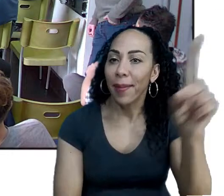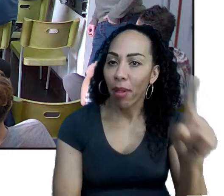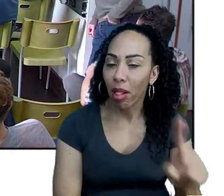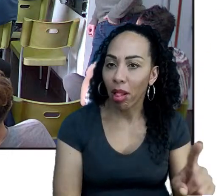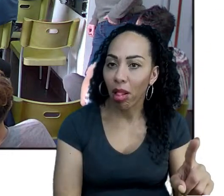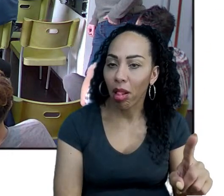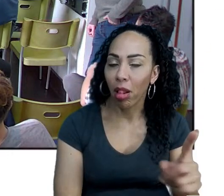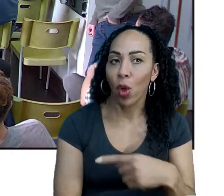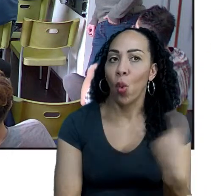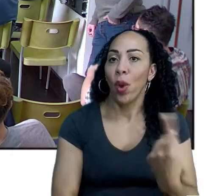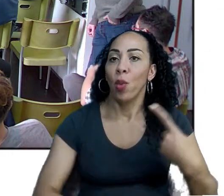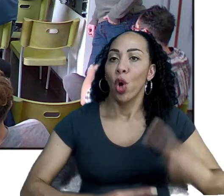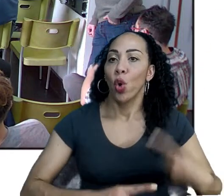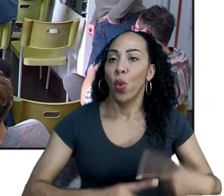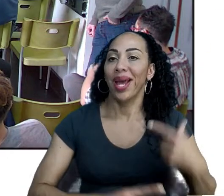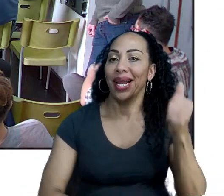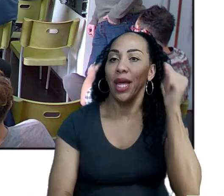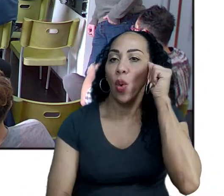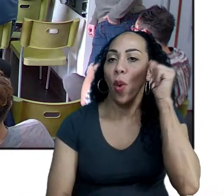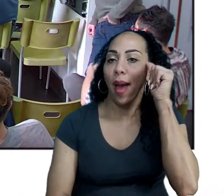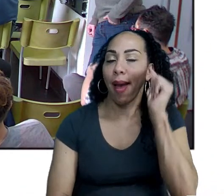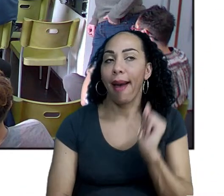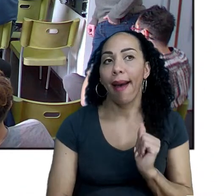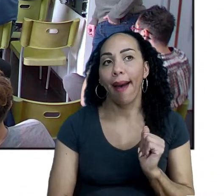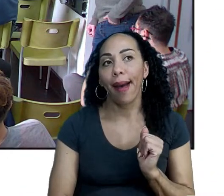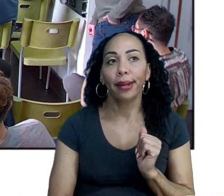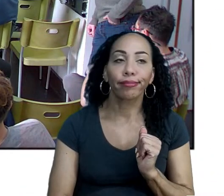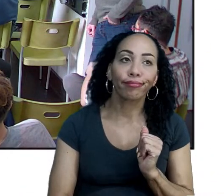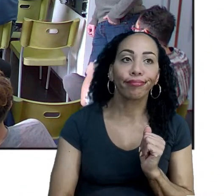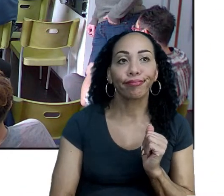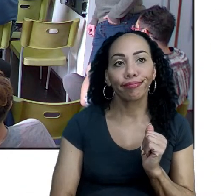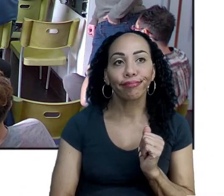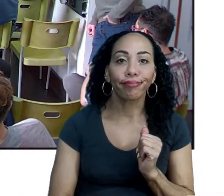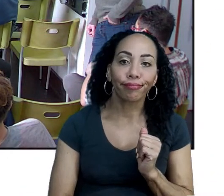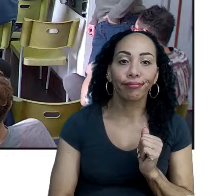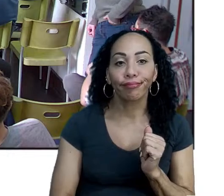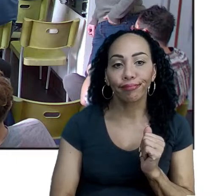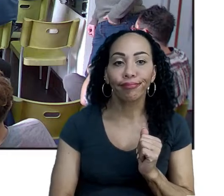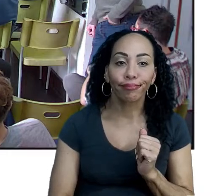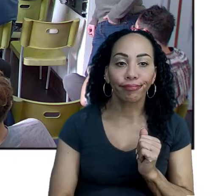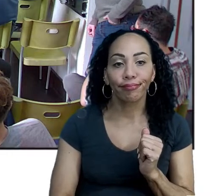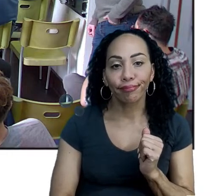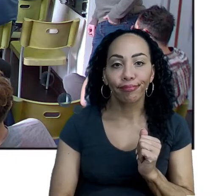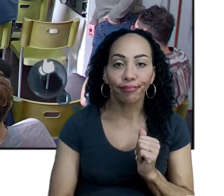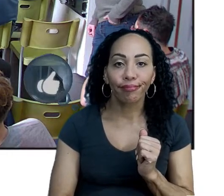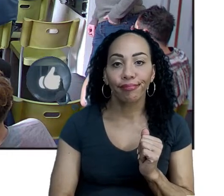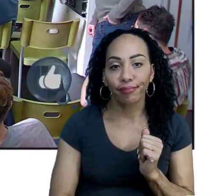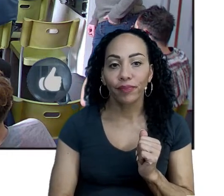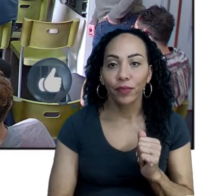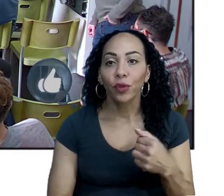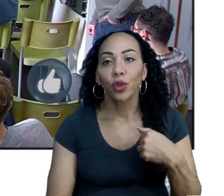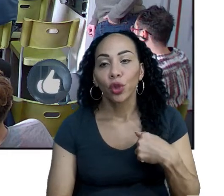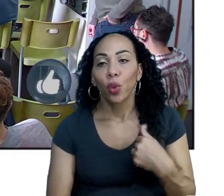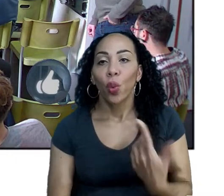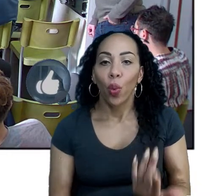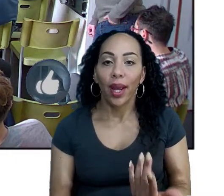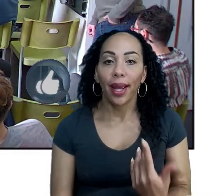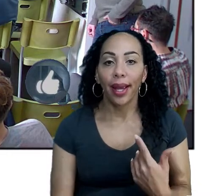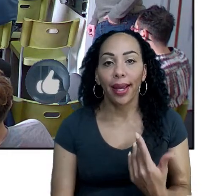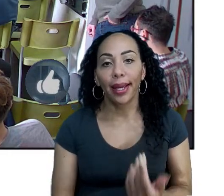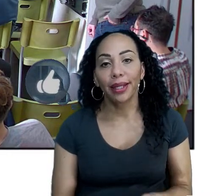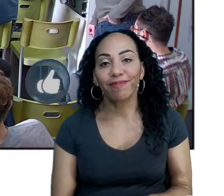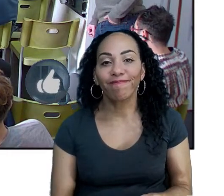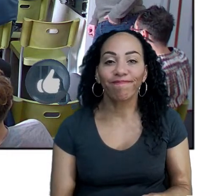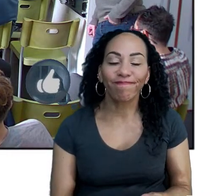that because we already had an idea about what we wanted it to be based on our reading and